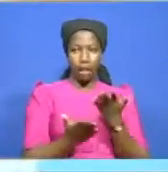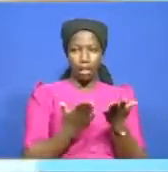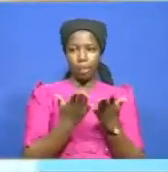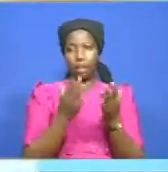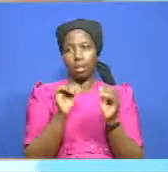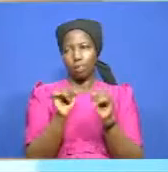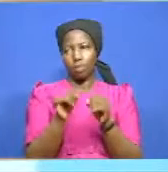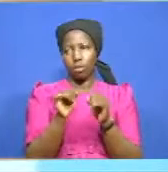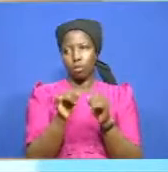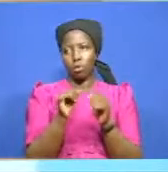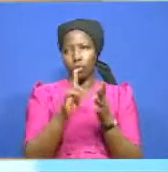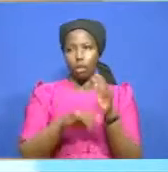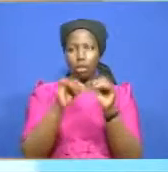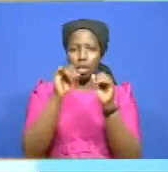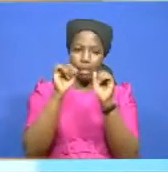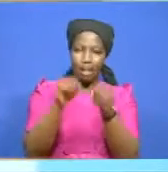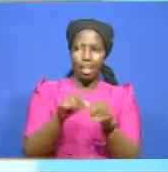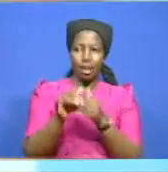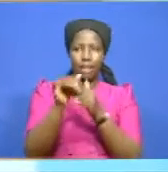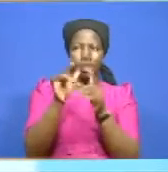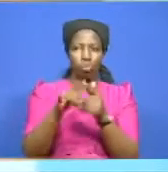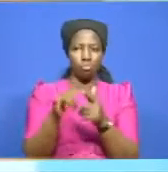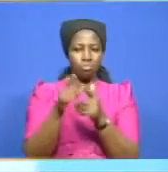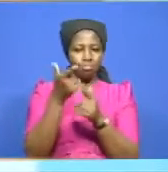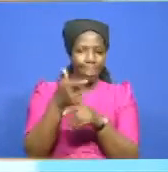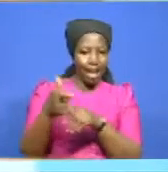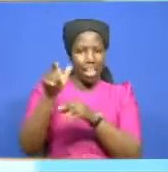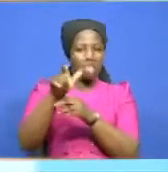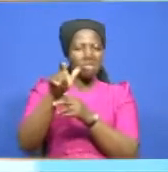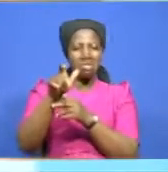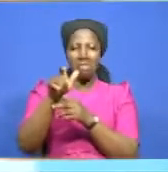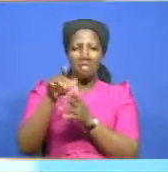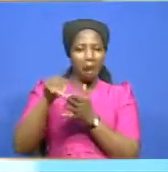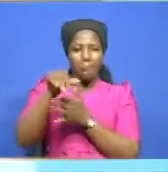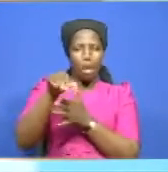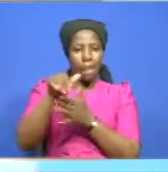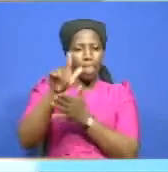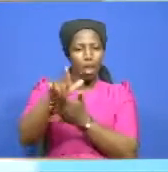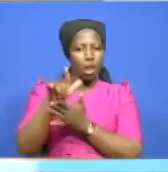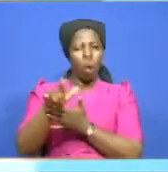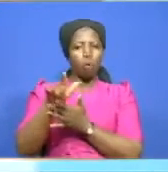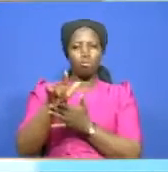be fueling the growing non-performing loans, especially by the banks?